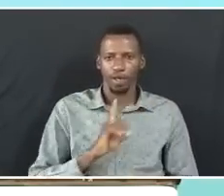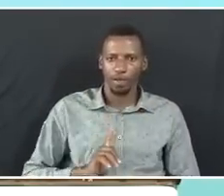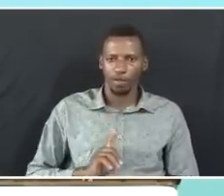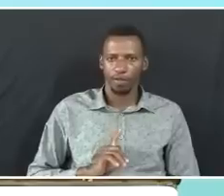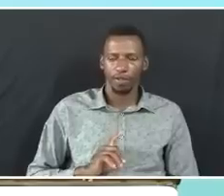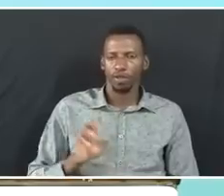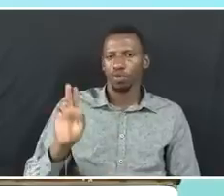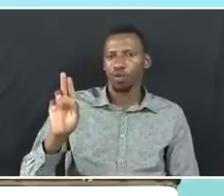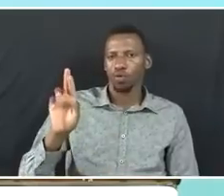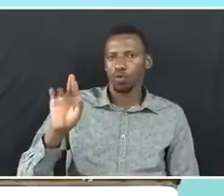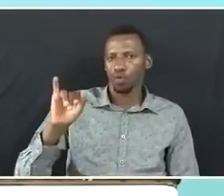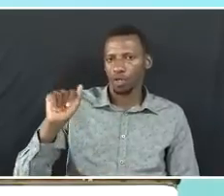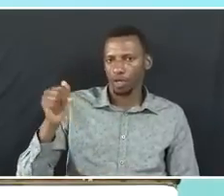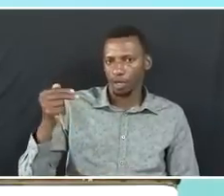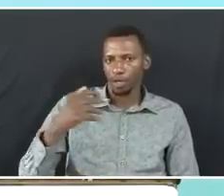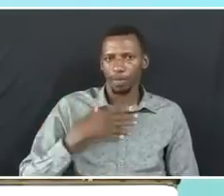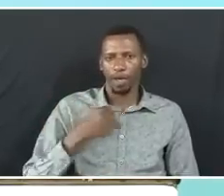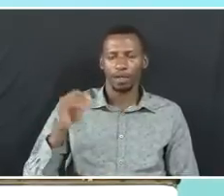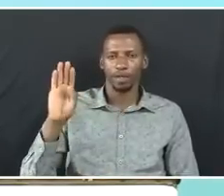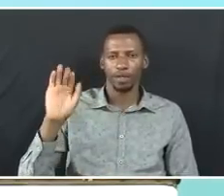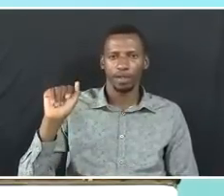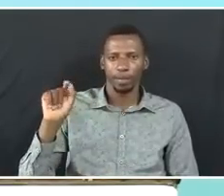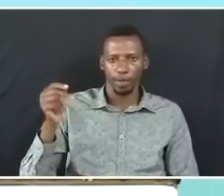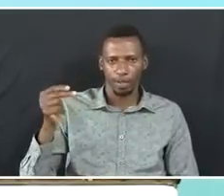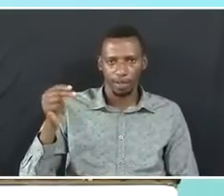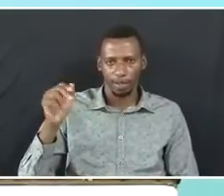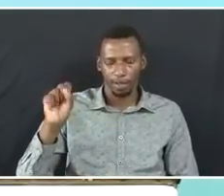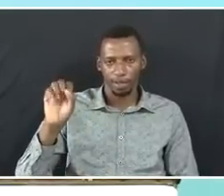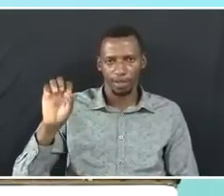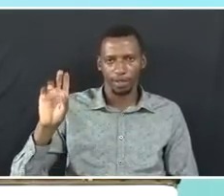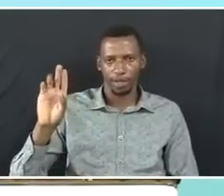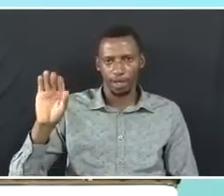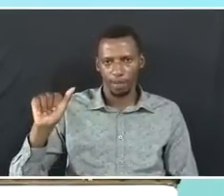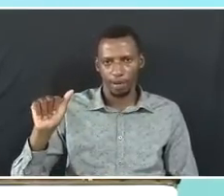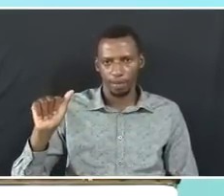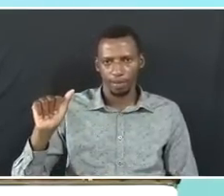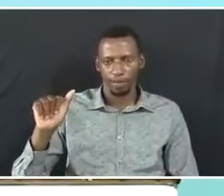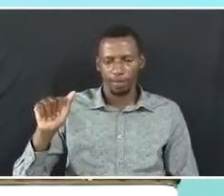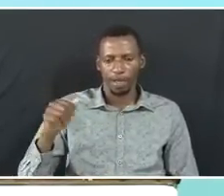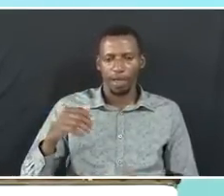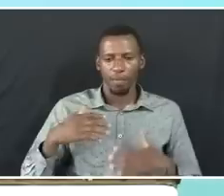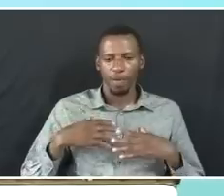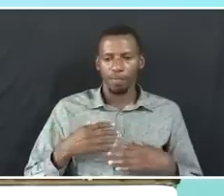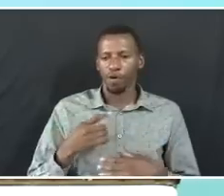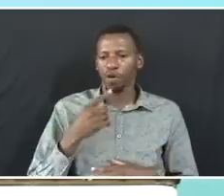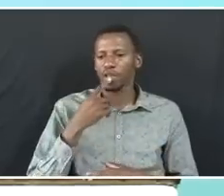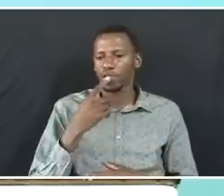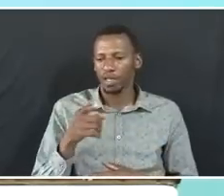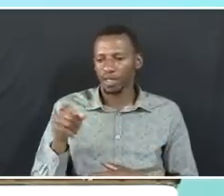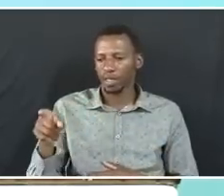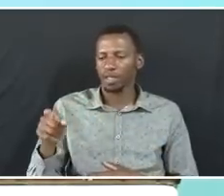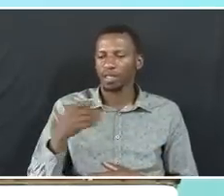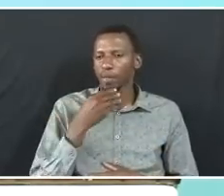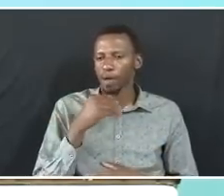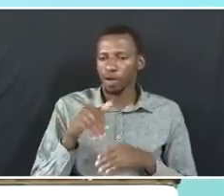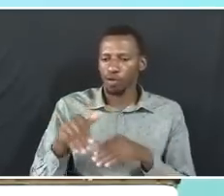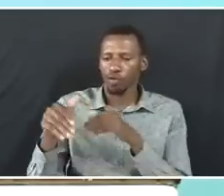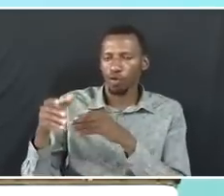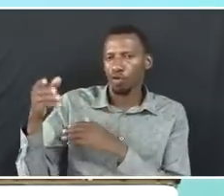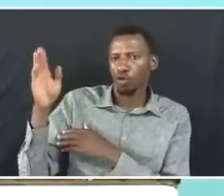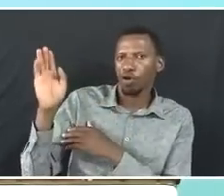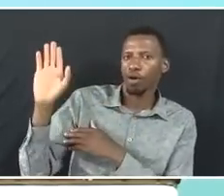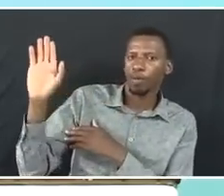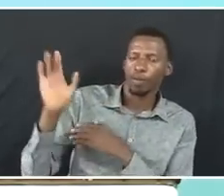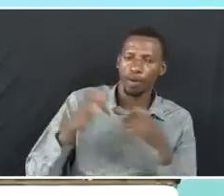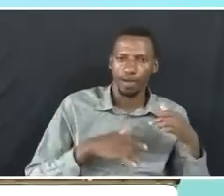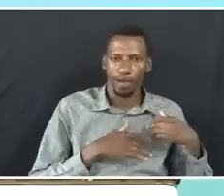his polygamy, and then assert that David is called a man after God's own heart, and that if the Bible